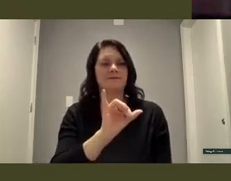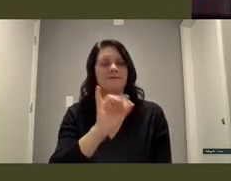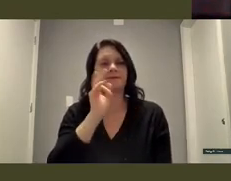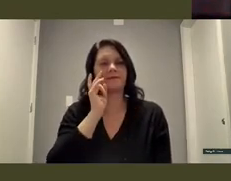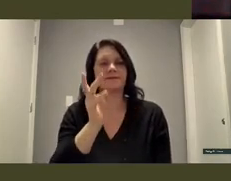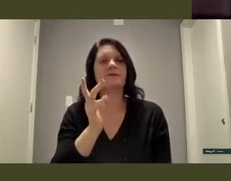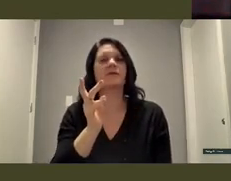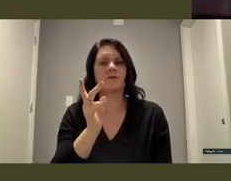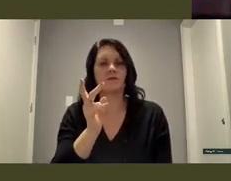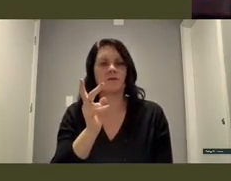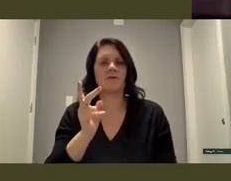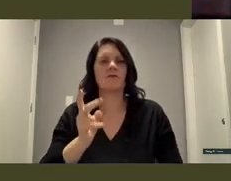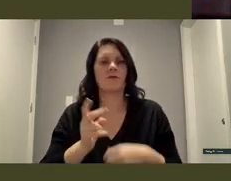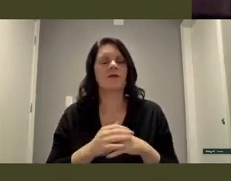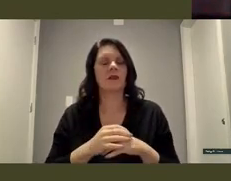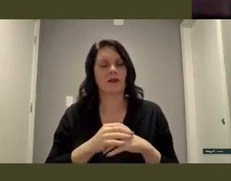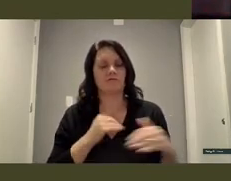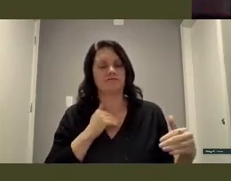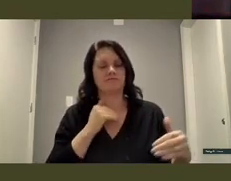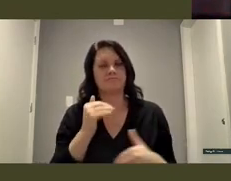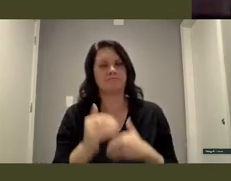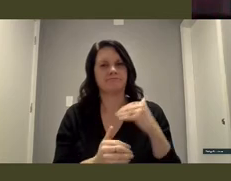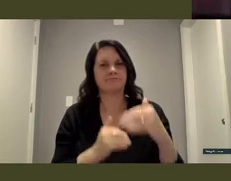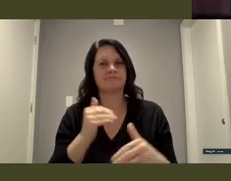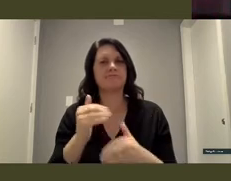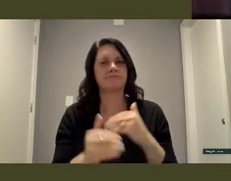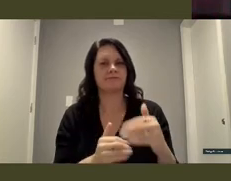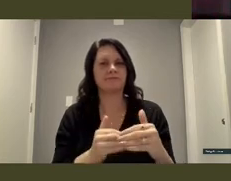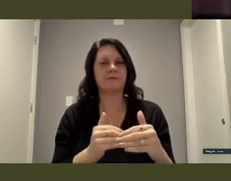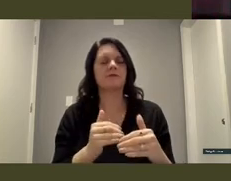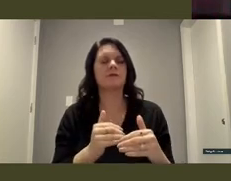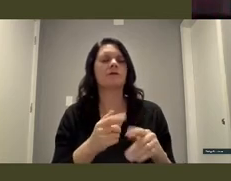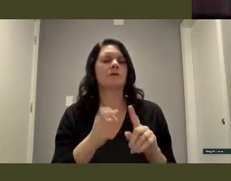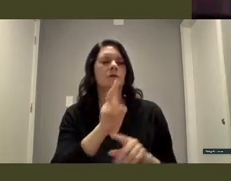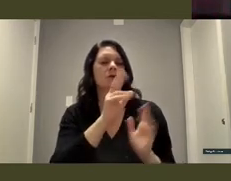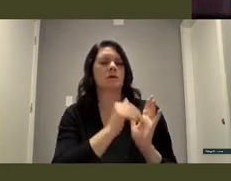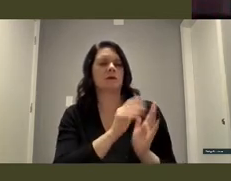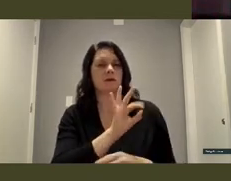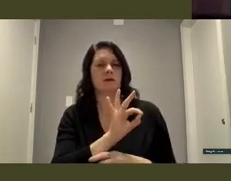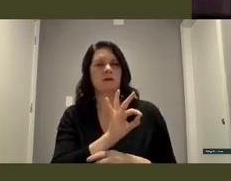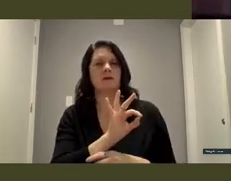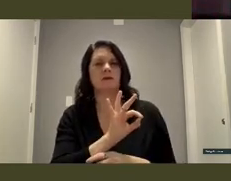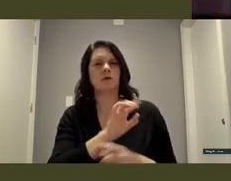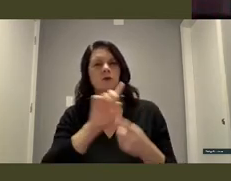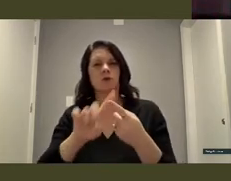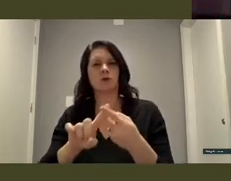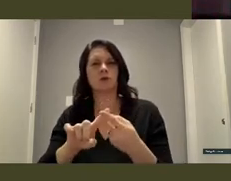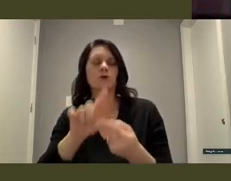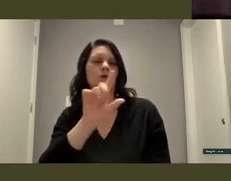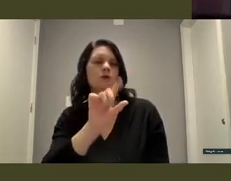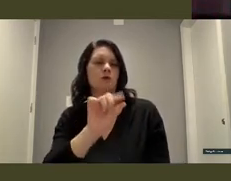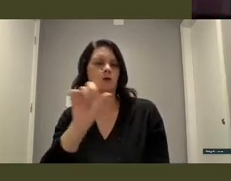of $100 billion annually since 2009 down to 2020, of which